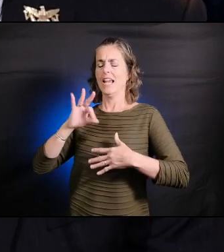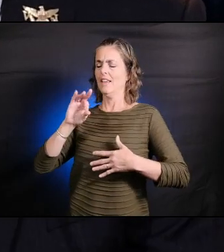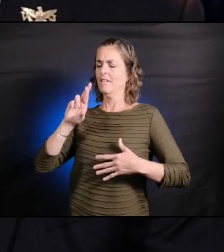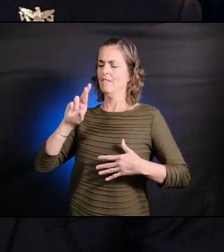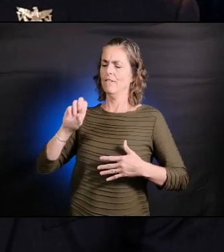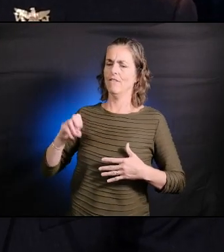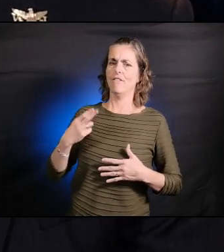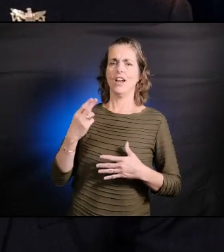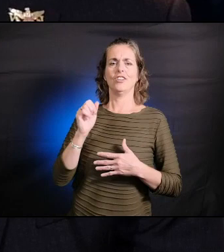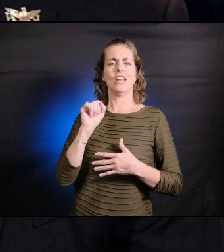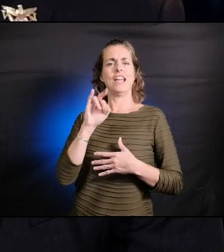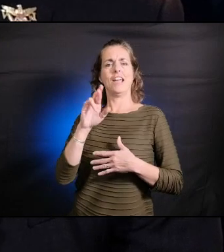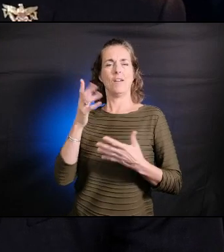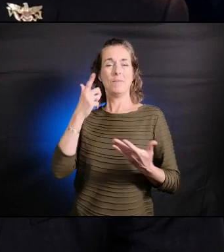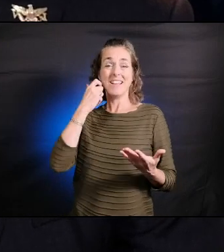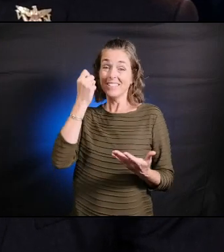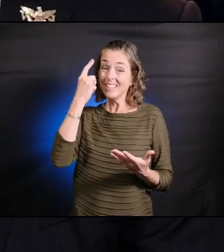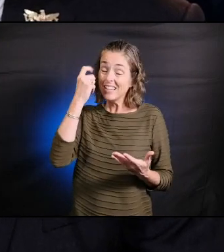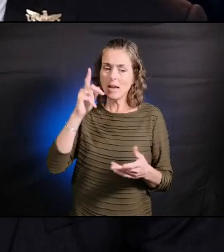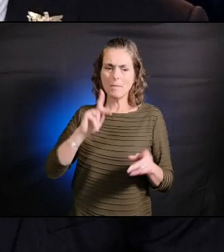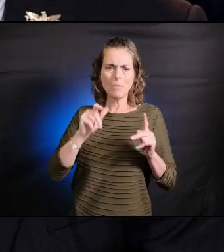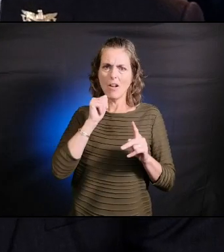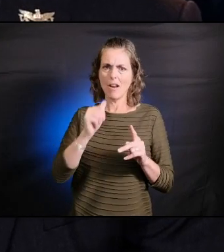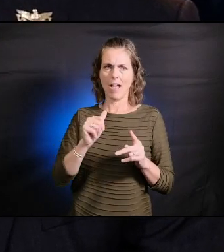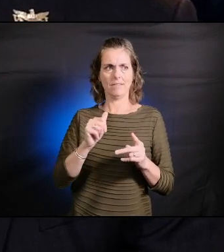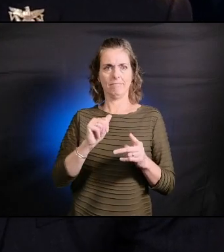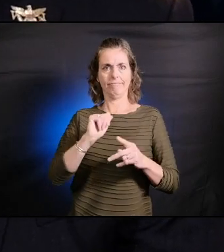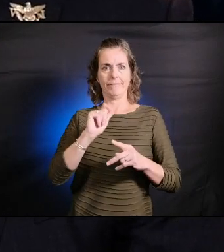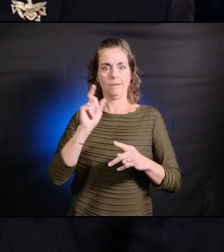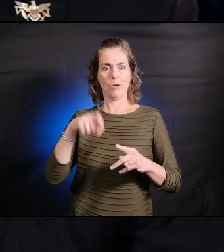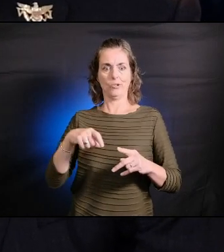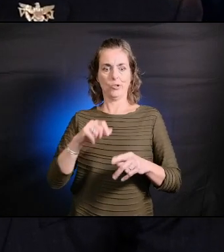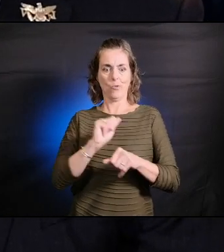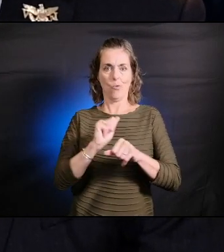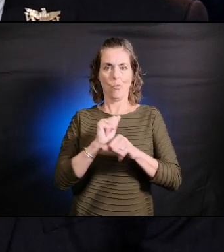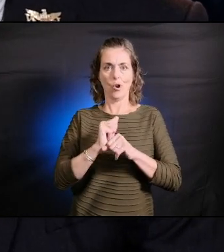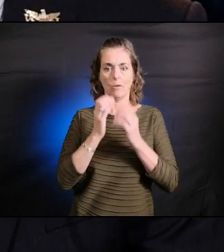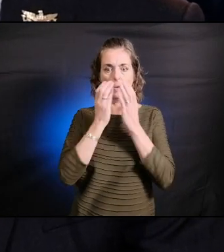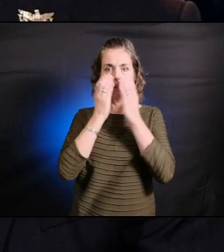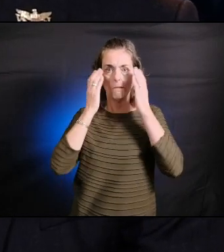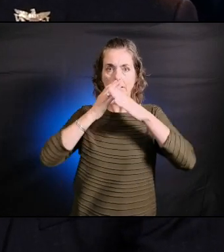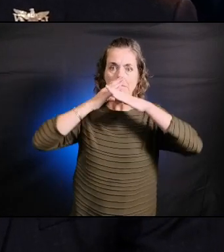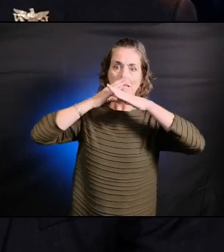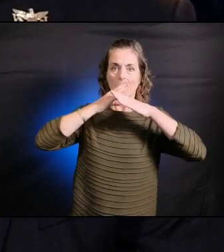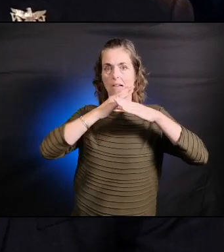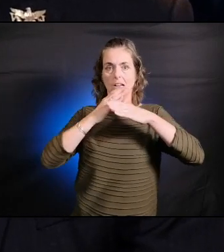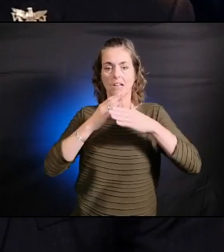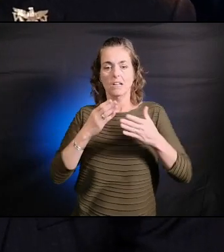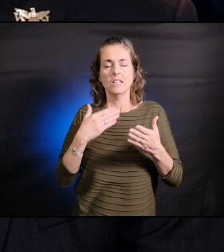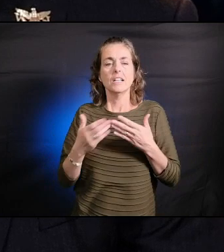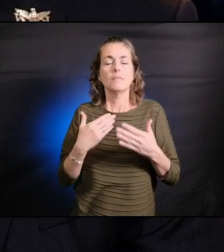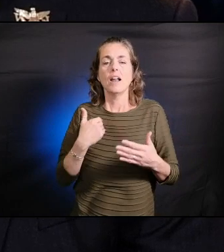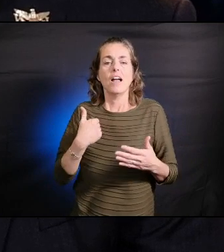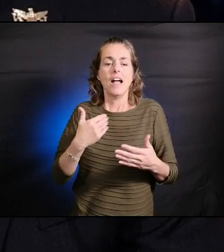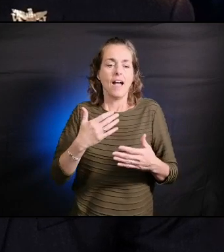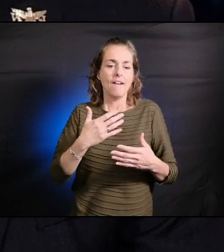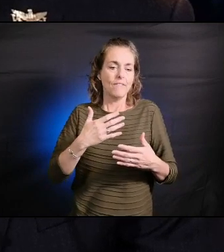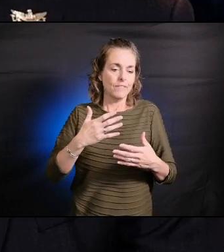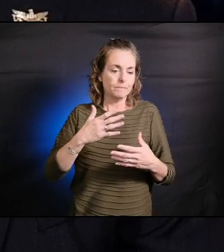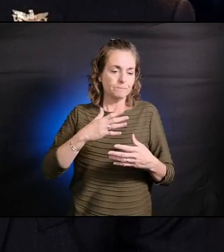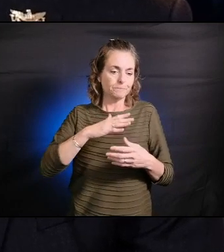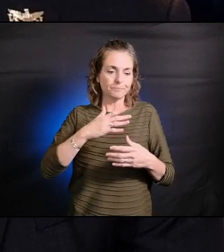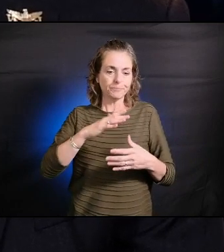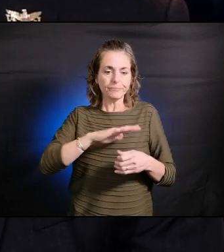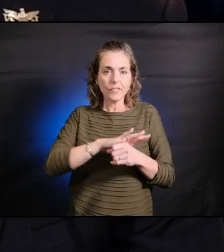really designed to work with restricted airflow, whether you have a respiratory system or not. These masks